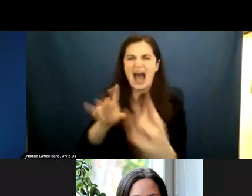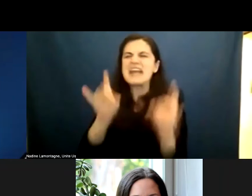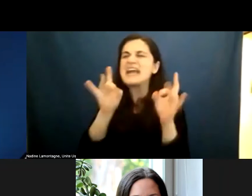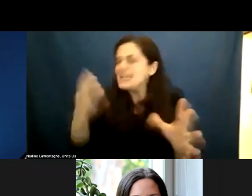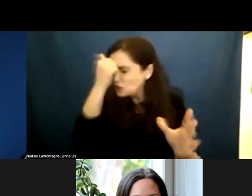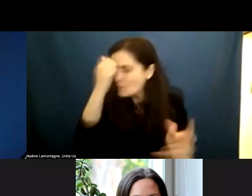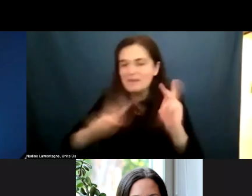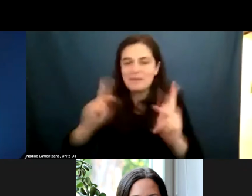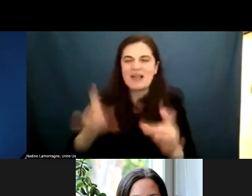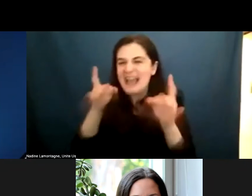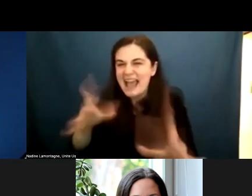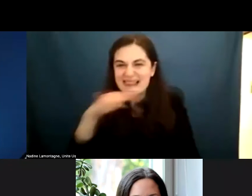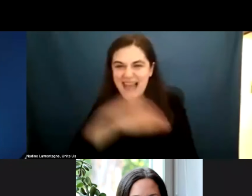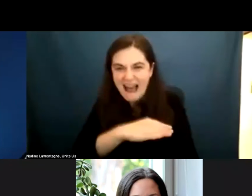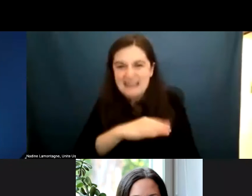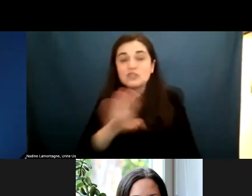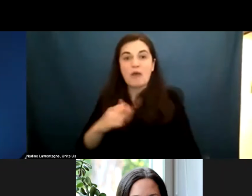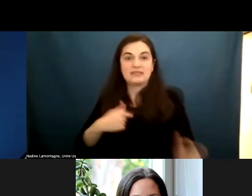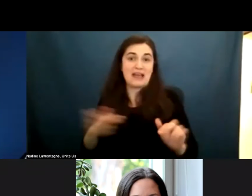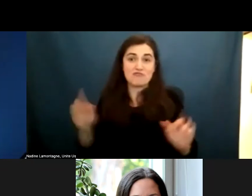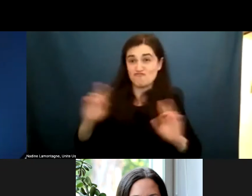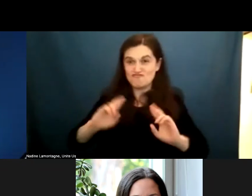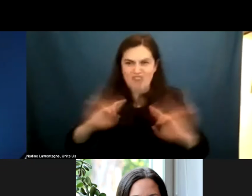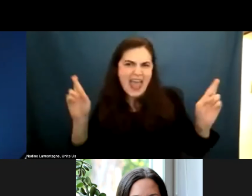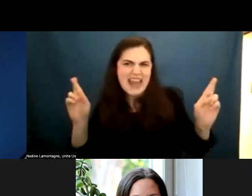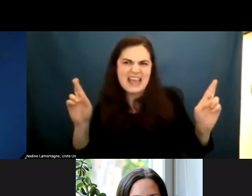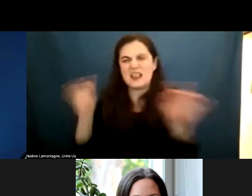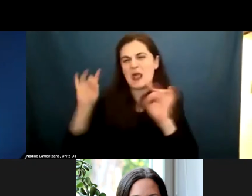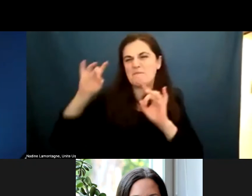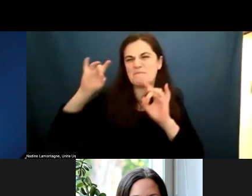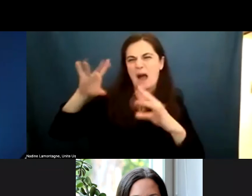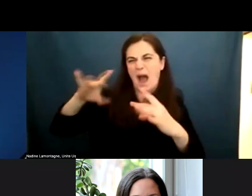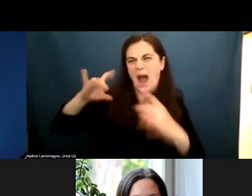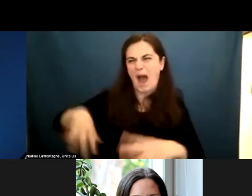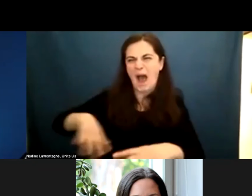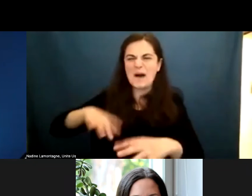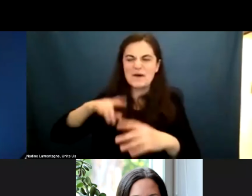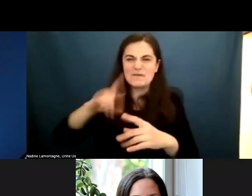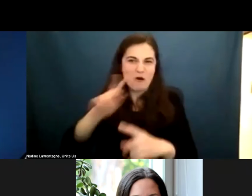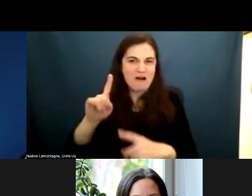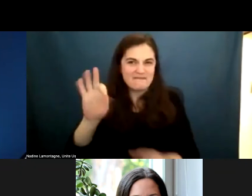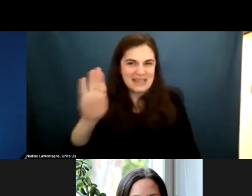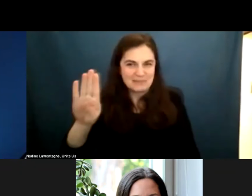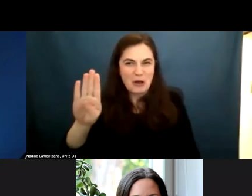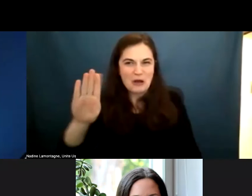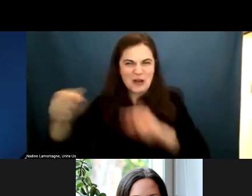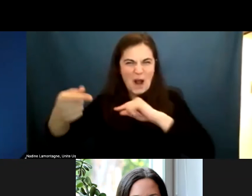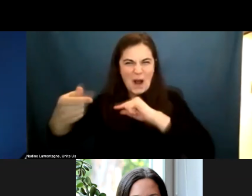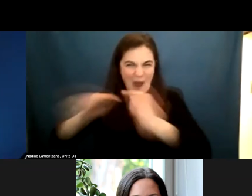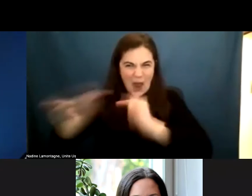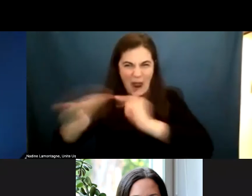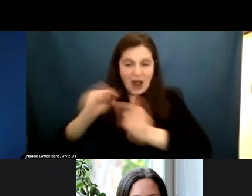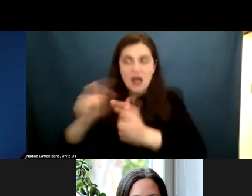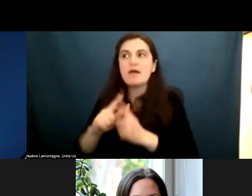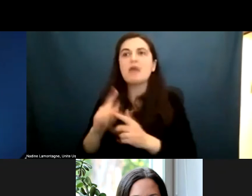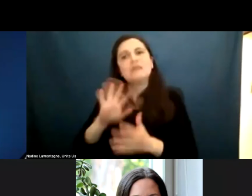hate lies. And so I had all of these like little retorts in the comment sections. And it took me about a year and a half